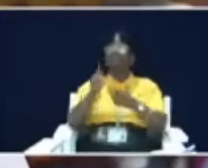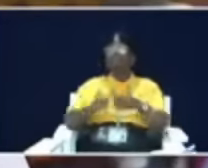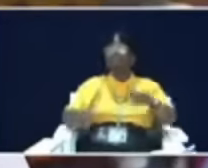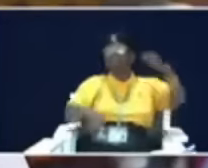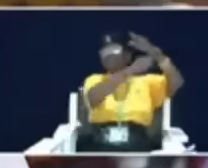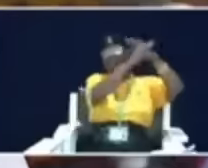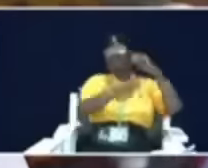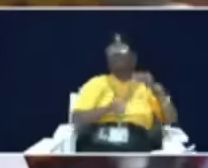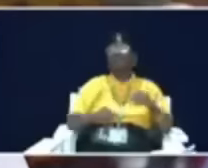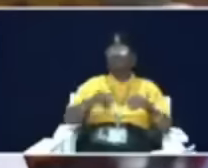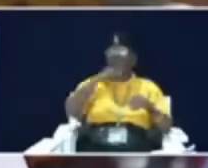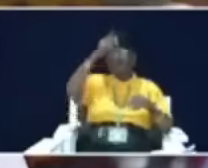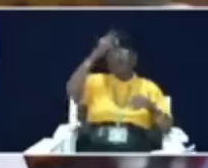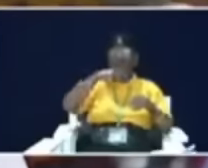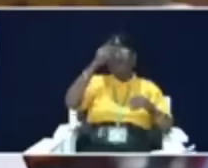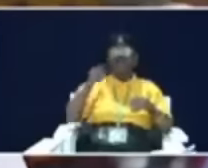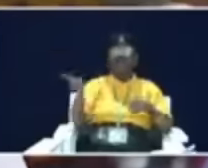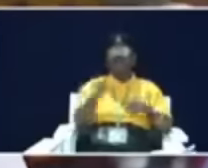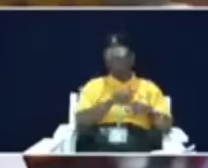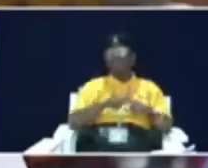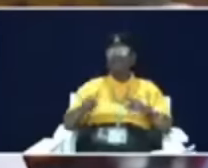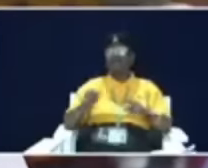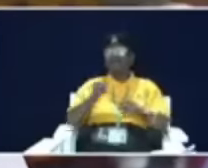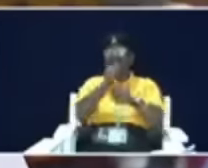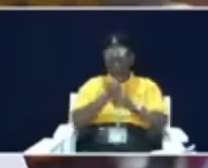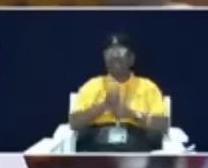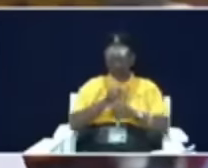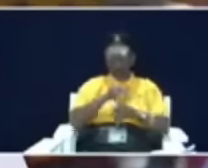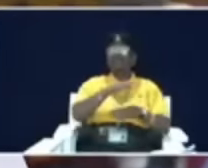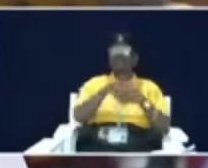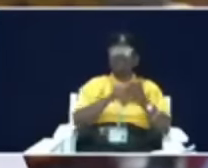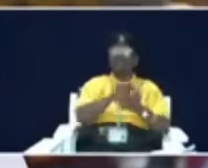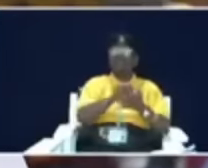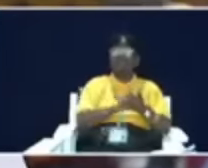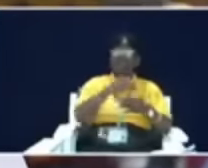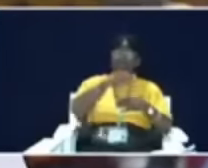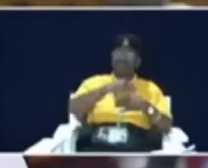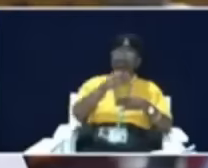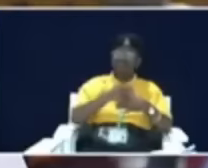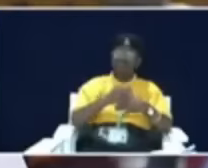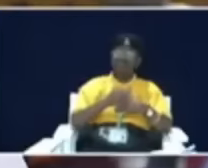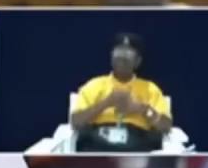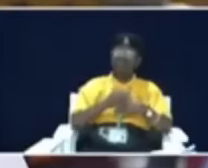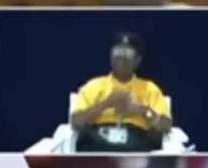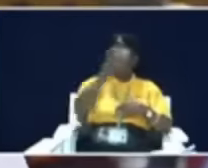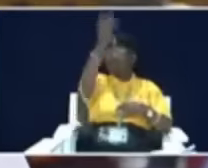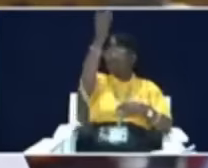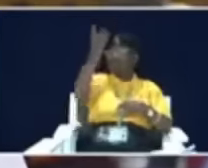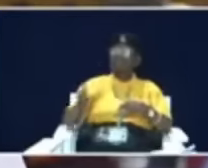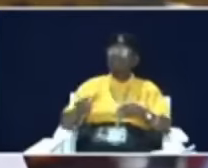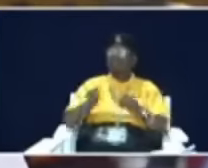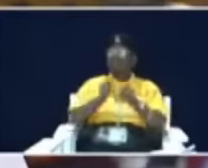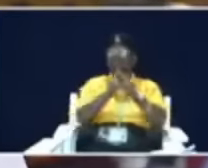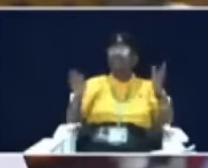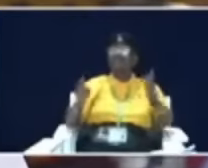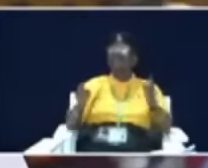You can't get all these walls down without his help. So if you are